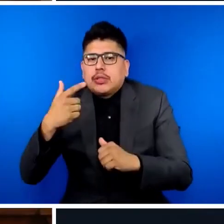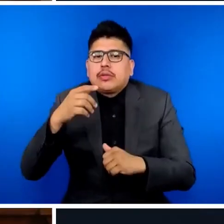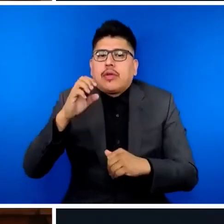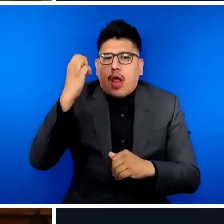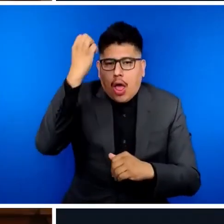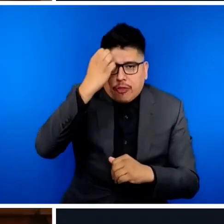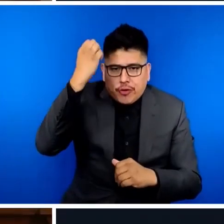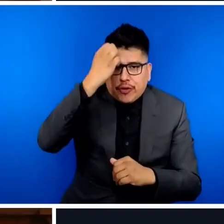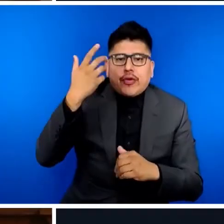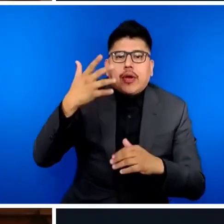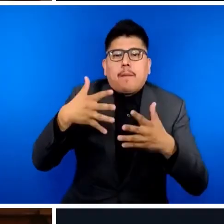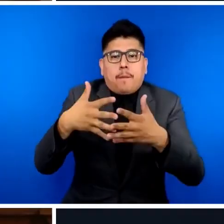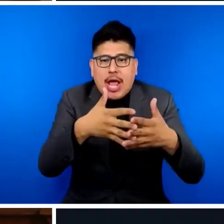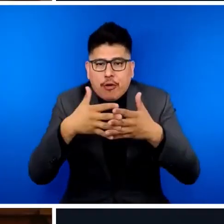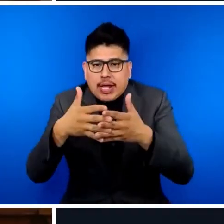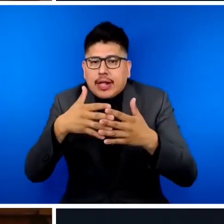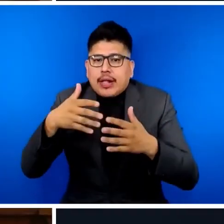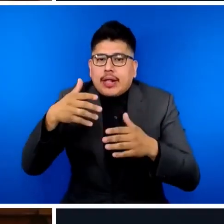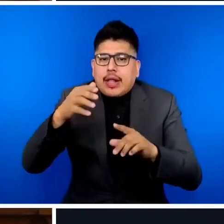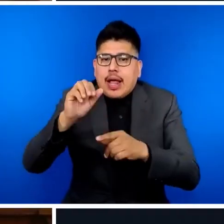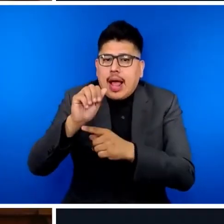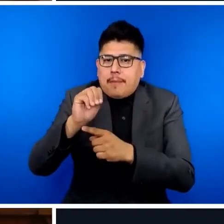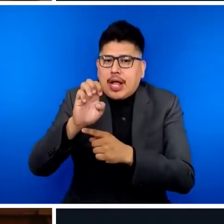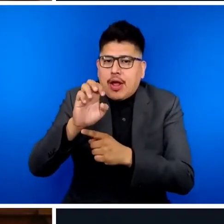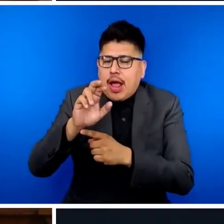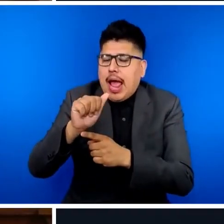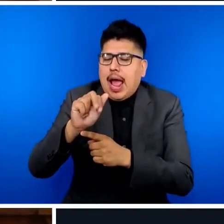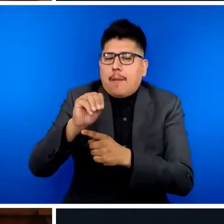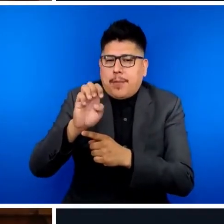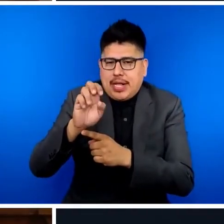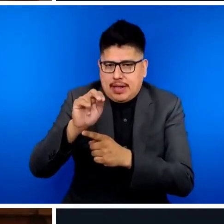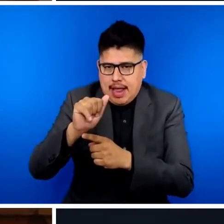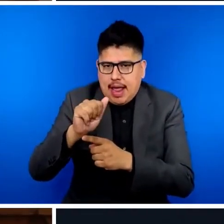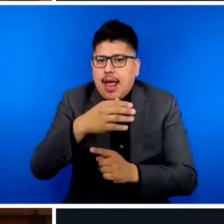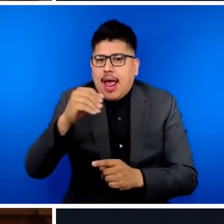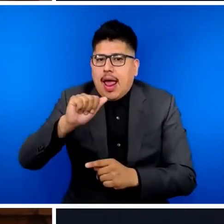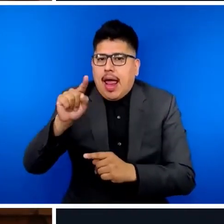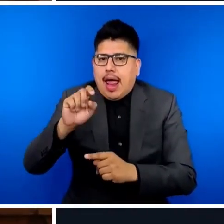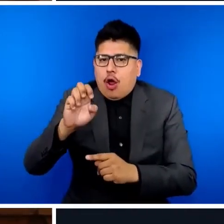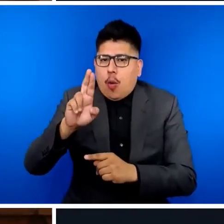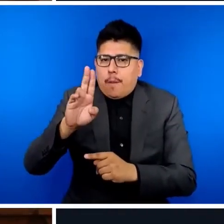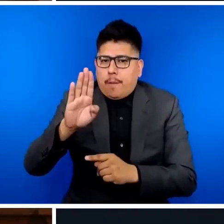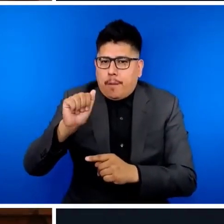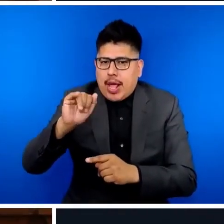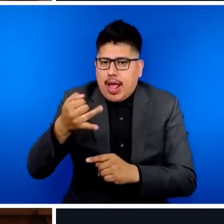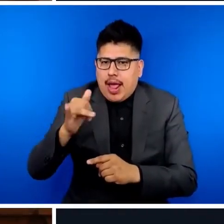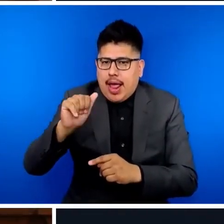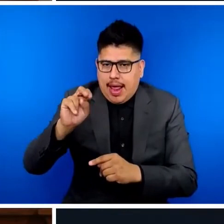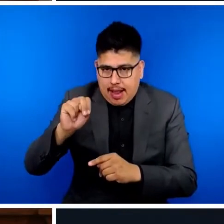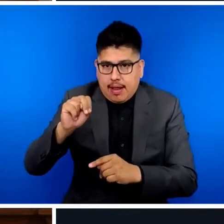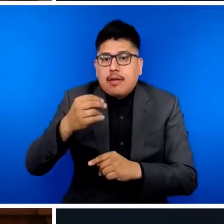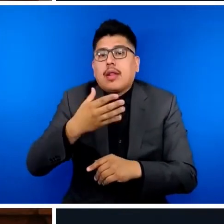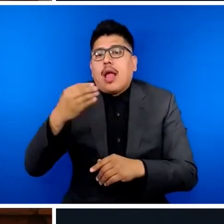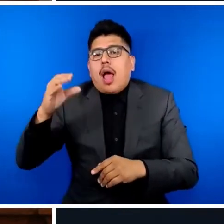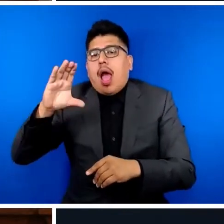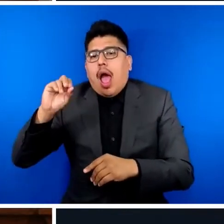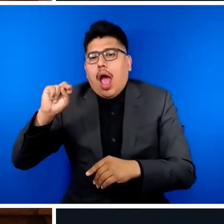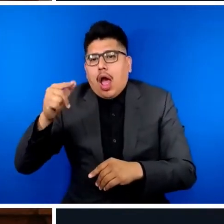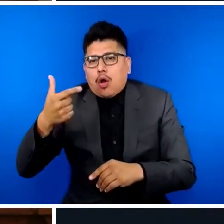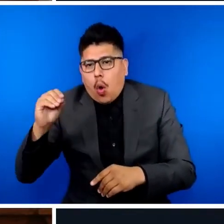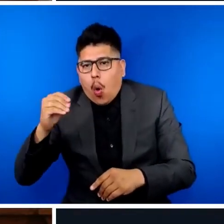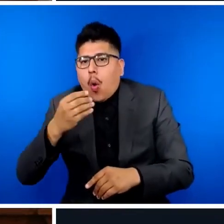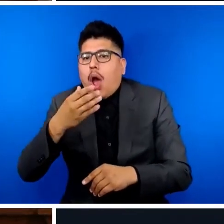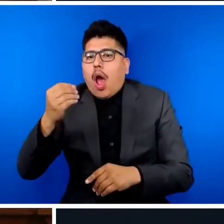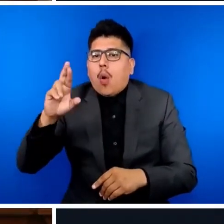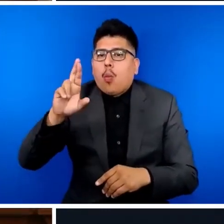the Congo and Rwanda, and of course the war in Gaza, which proceeds at a very low level. It's just